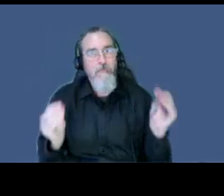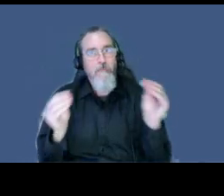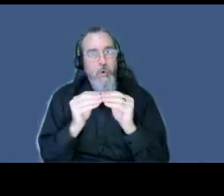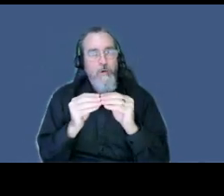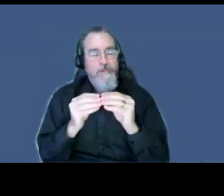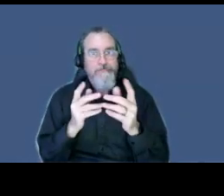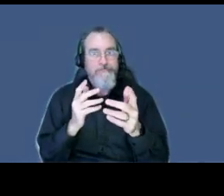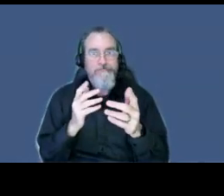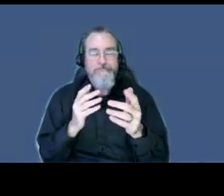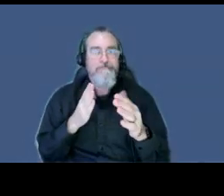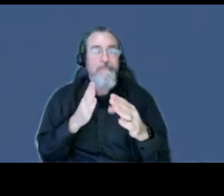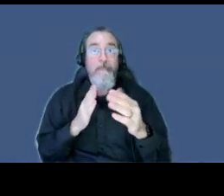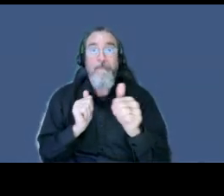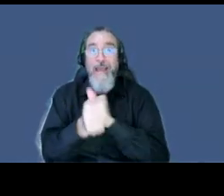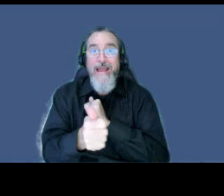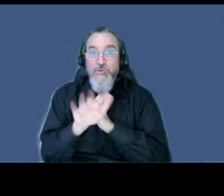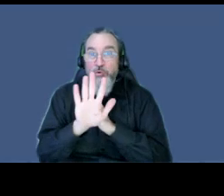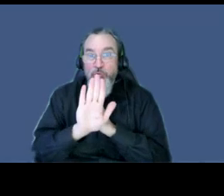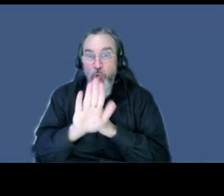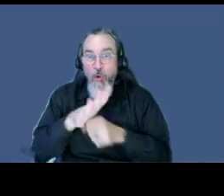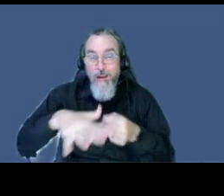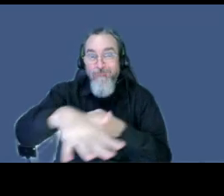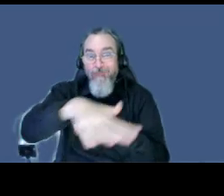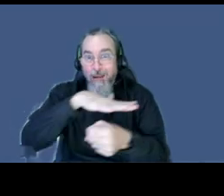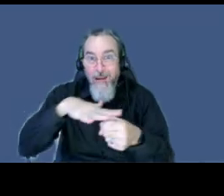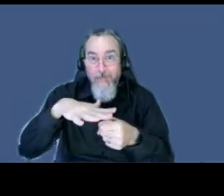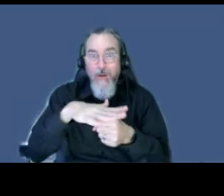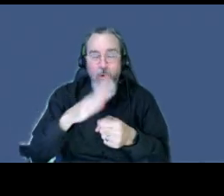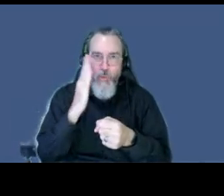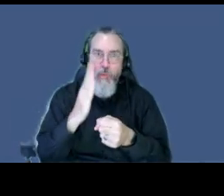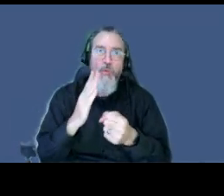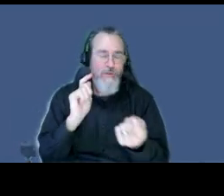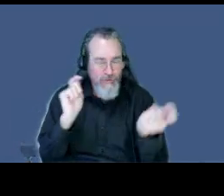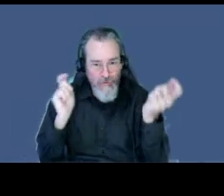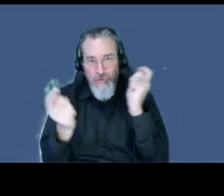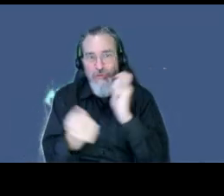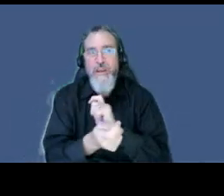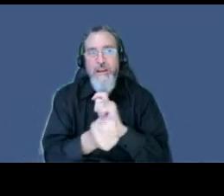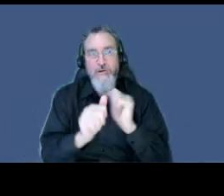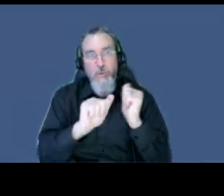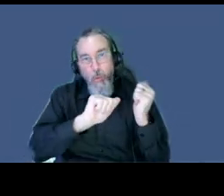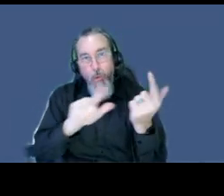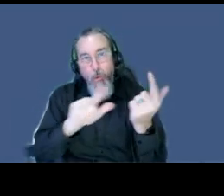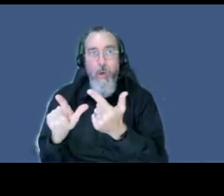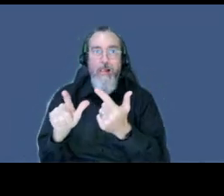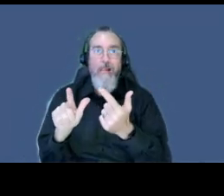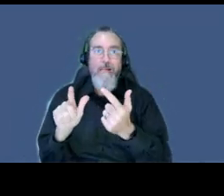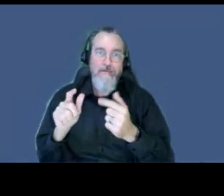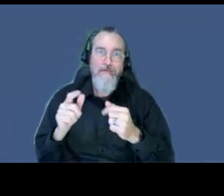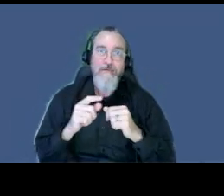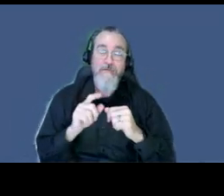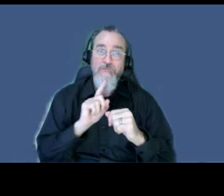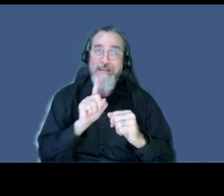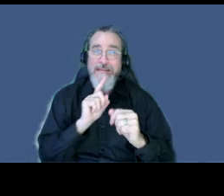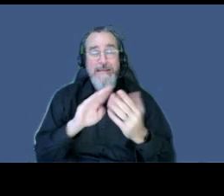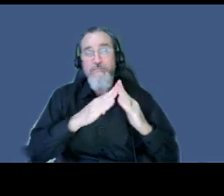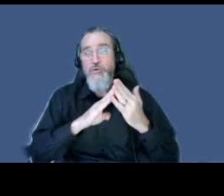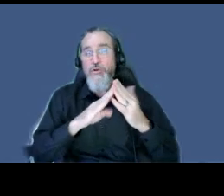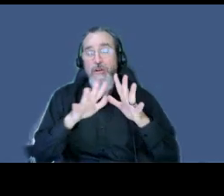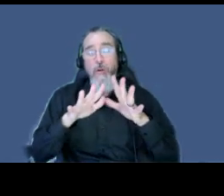with, the people that you're working with, to make a difference for all of us and all of the communities that